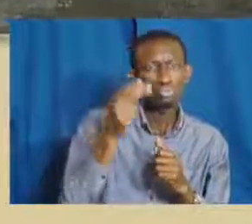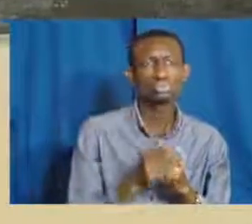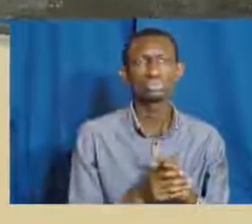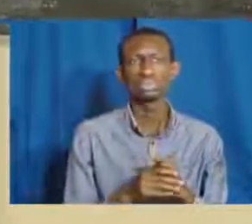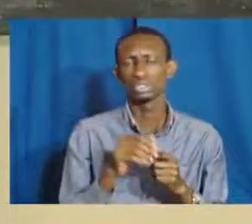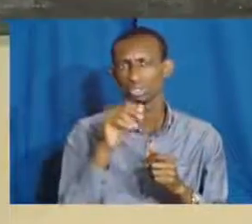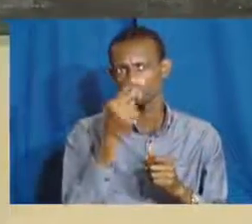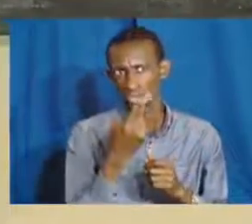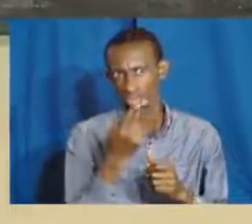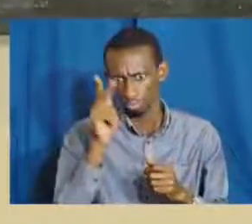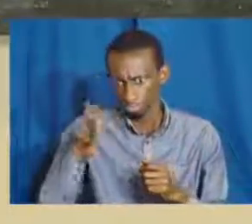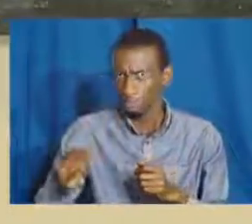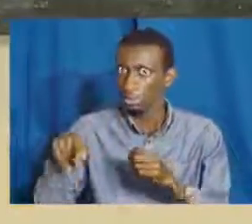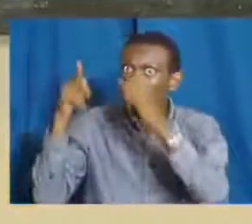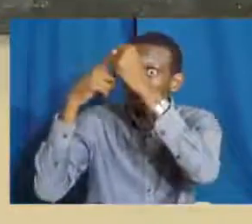2p6,